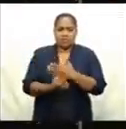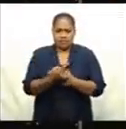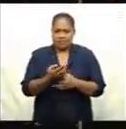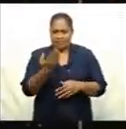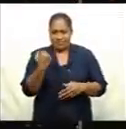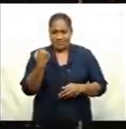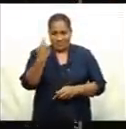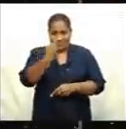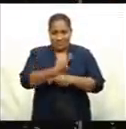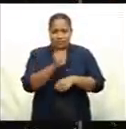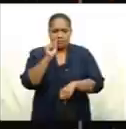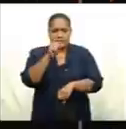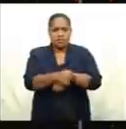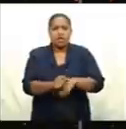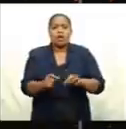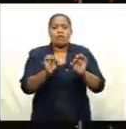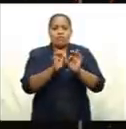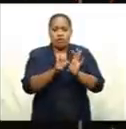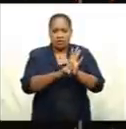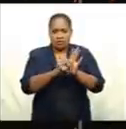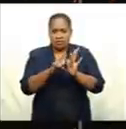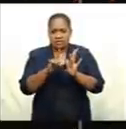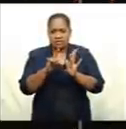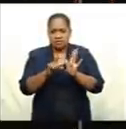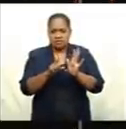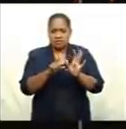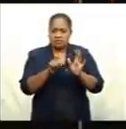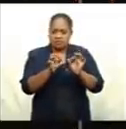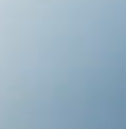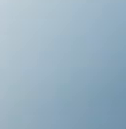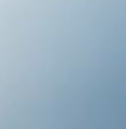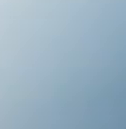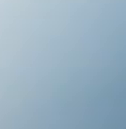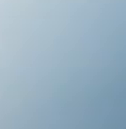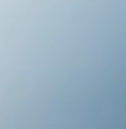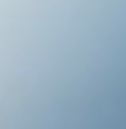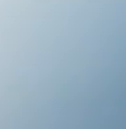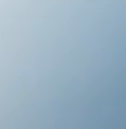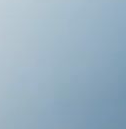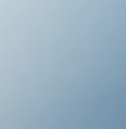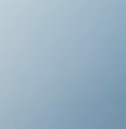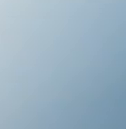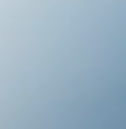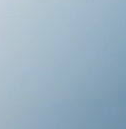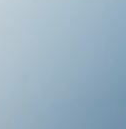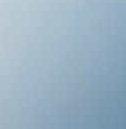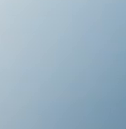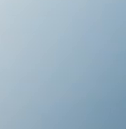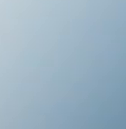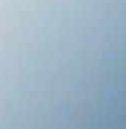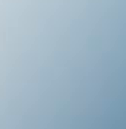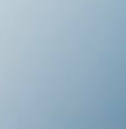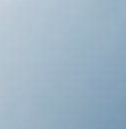they defeated Broncos 38-16 in their NRL Round 14 clash.